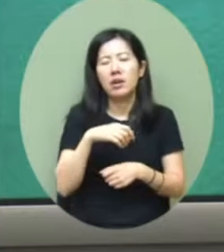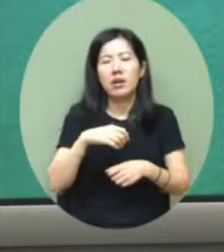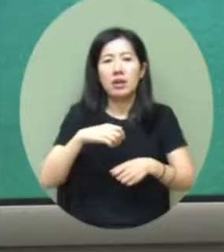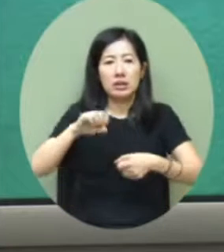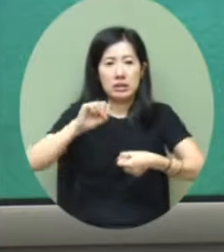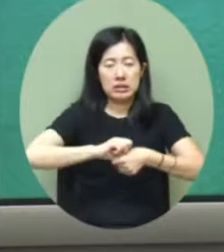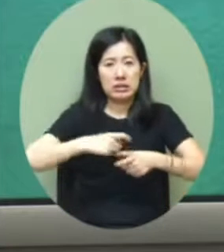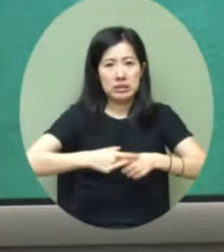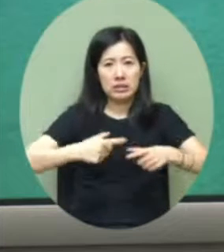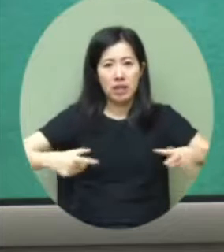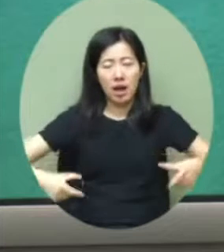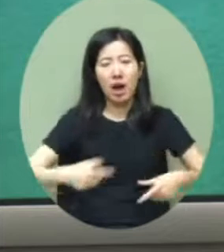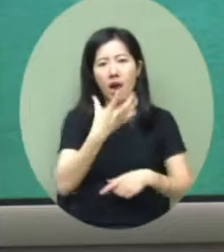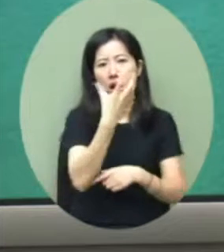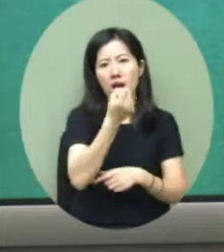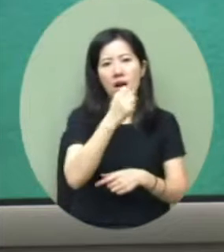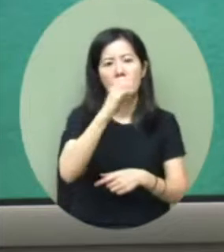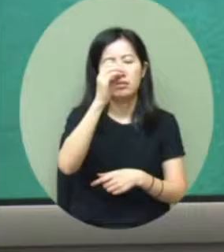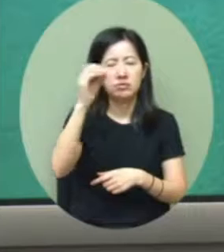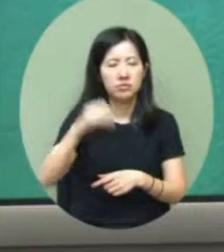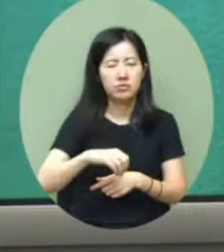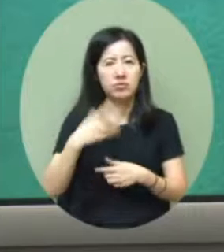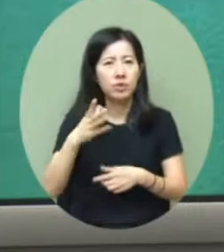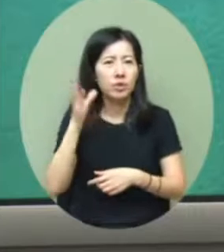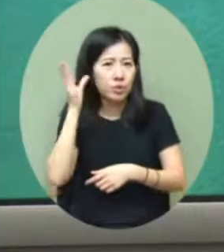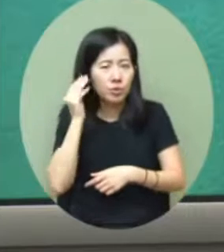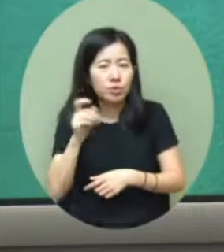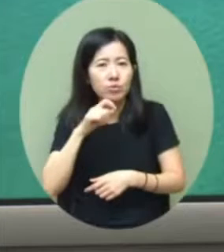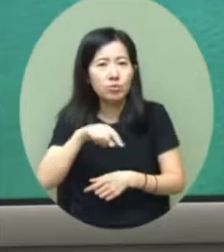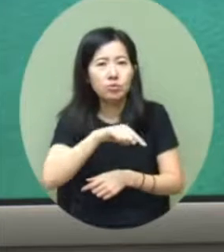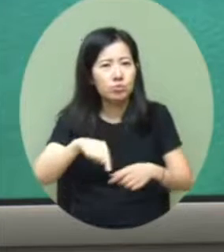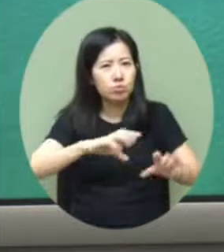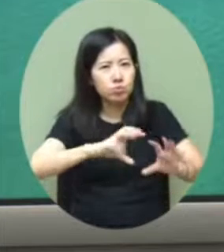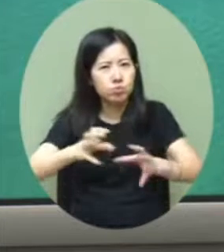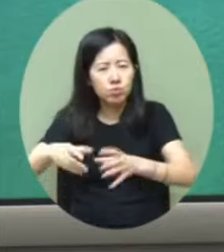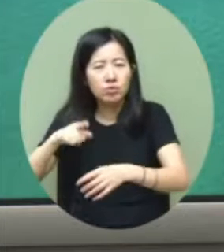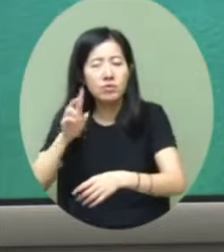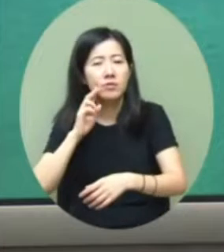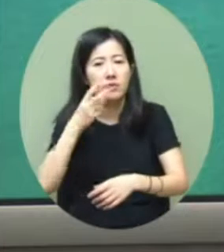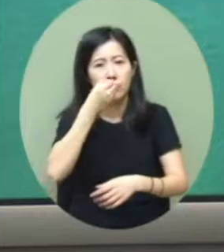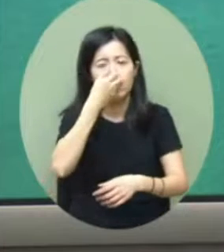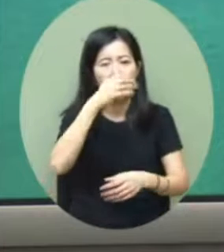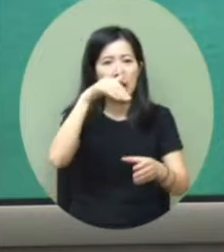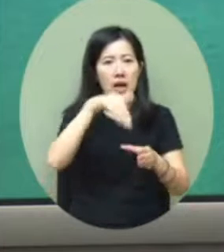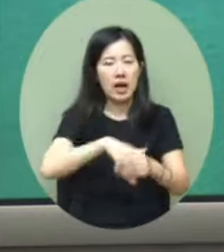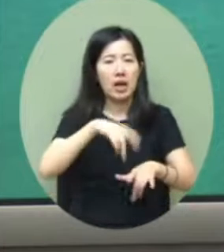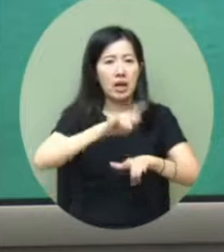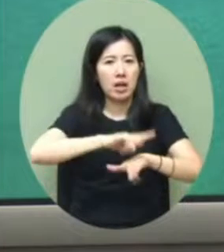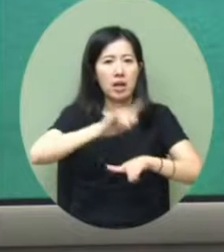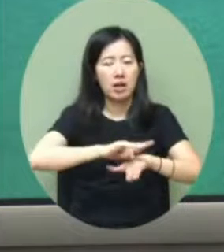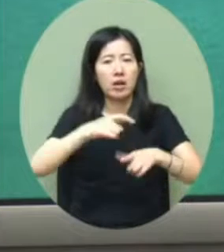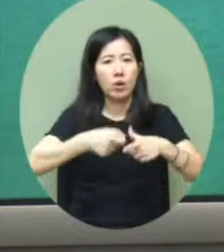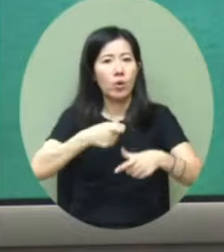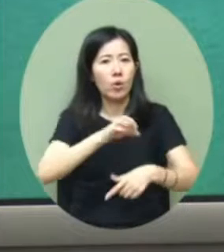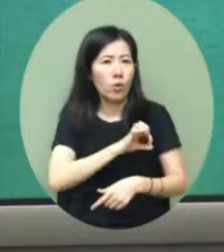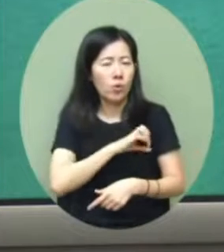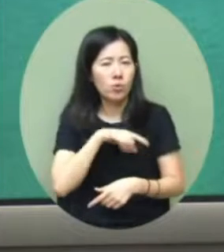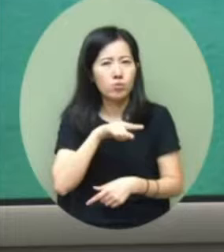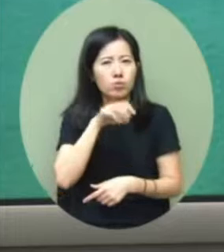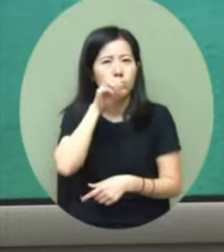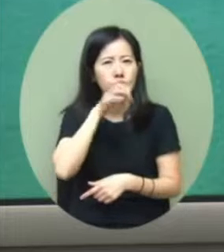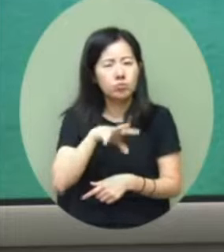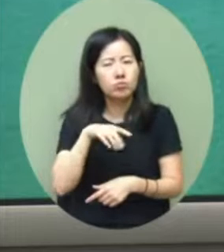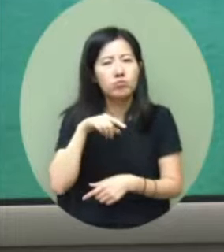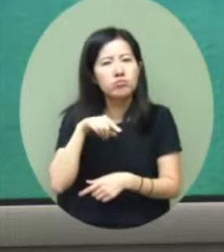products. The scale of capital will increase by about 50%. We've heard from the sectors, say,